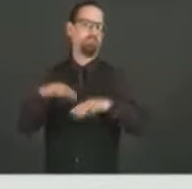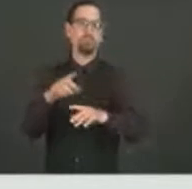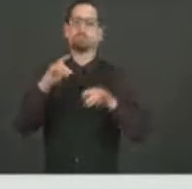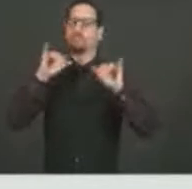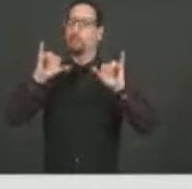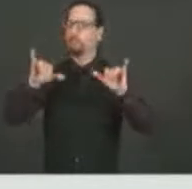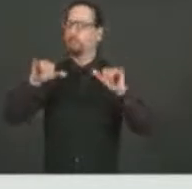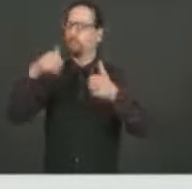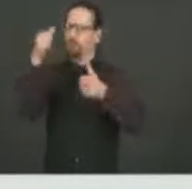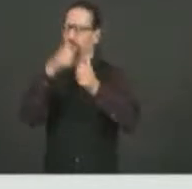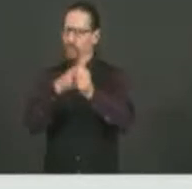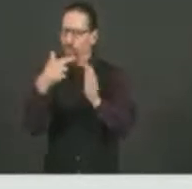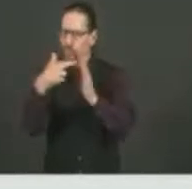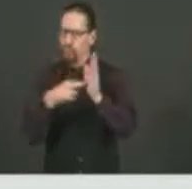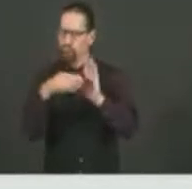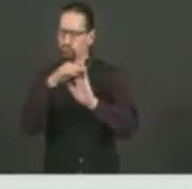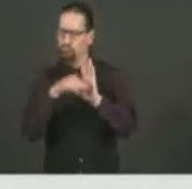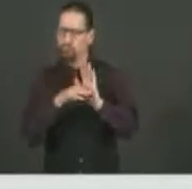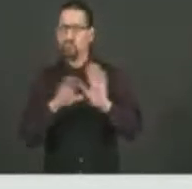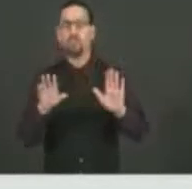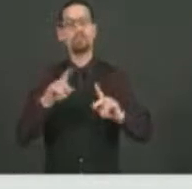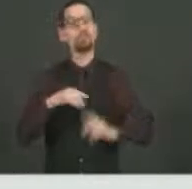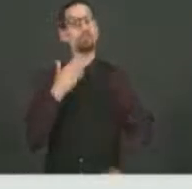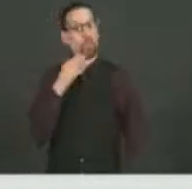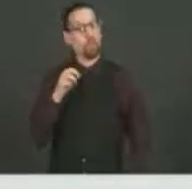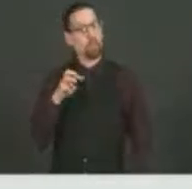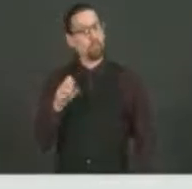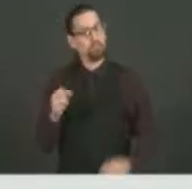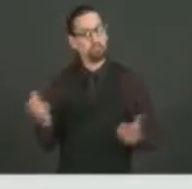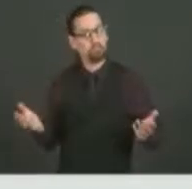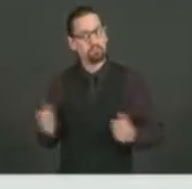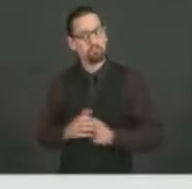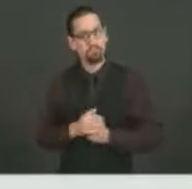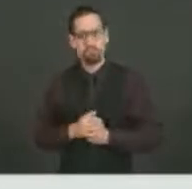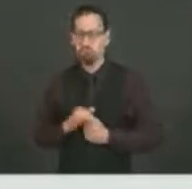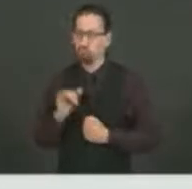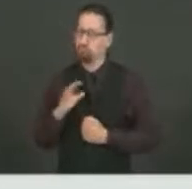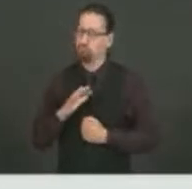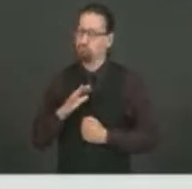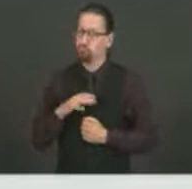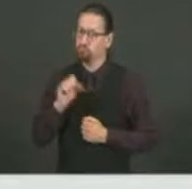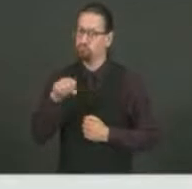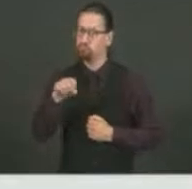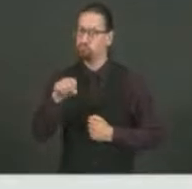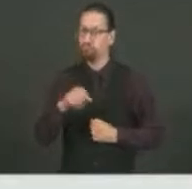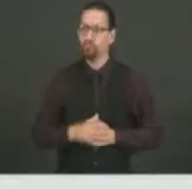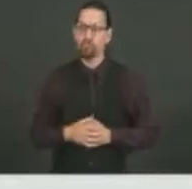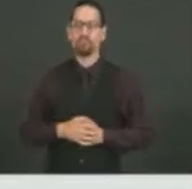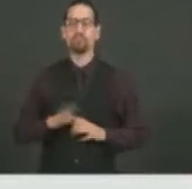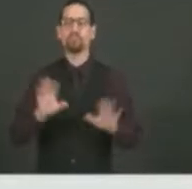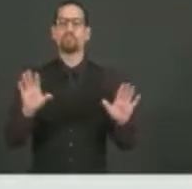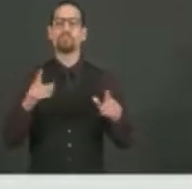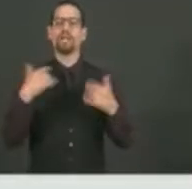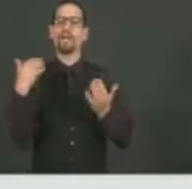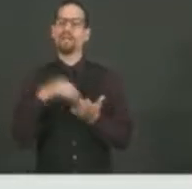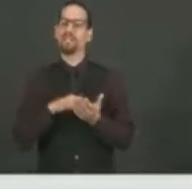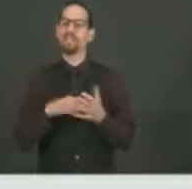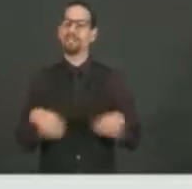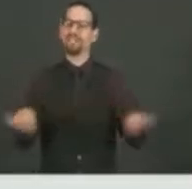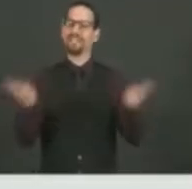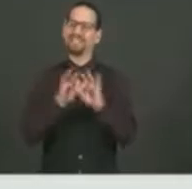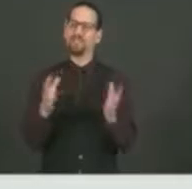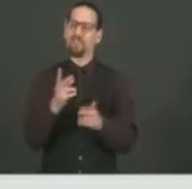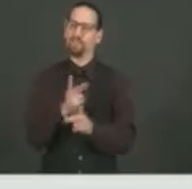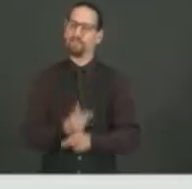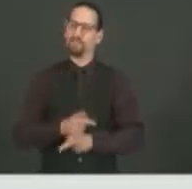So that's good news. That's great news. But we still have to be careful. So we don't recommend going